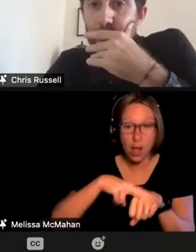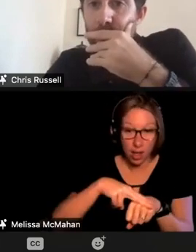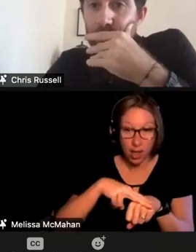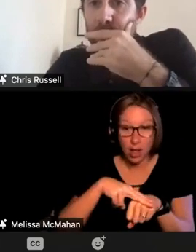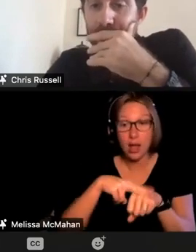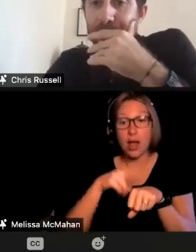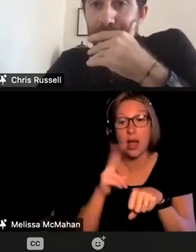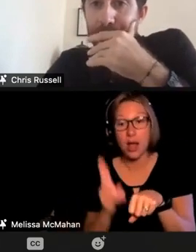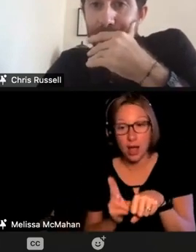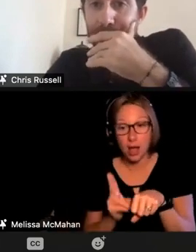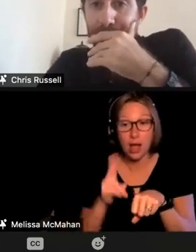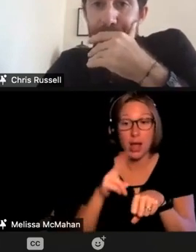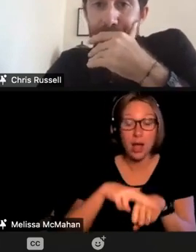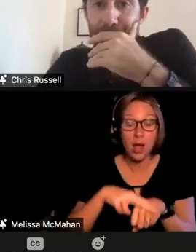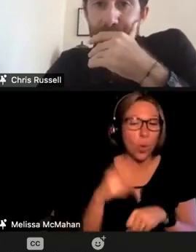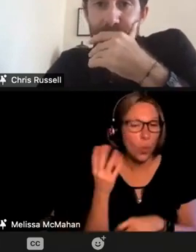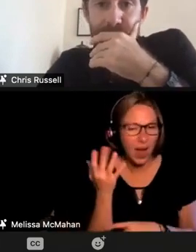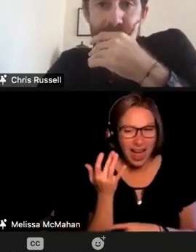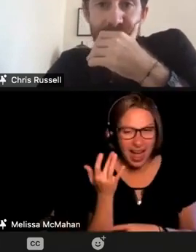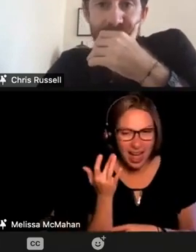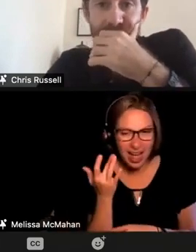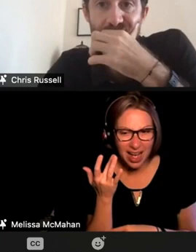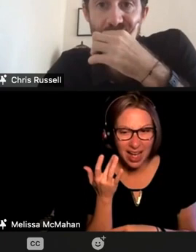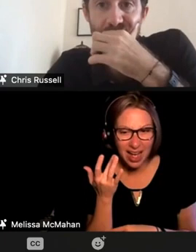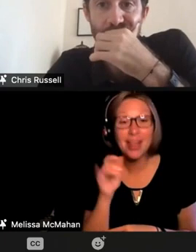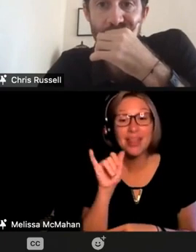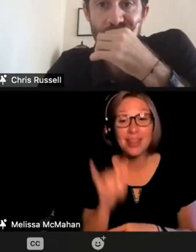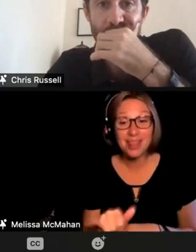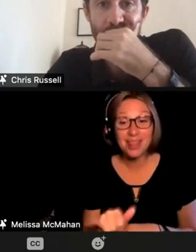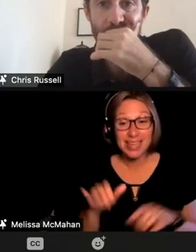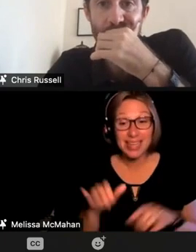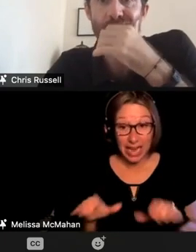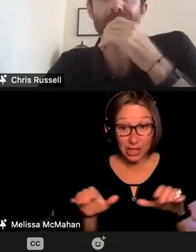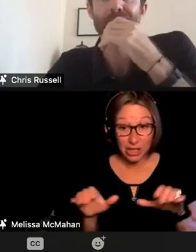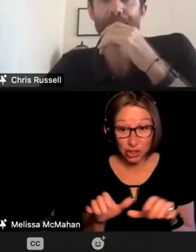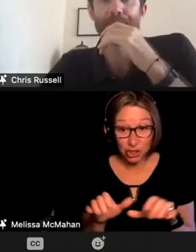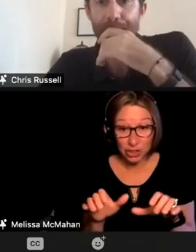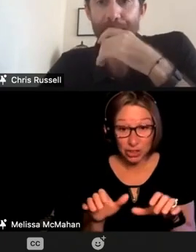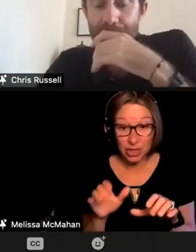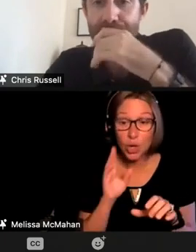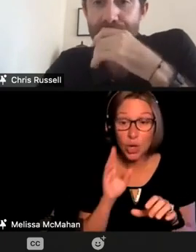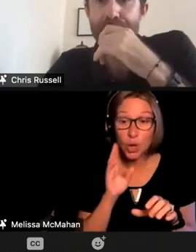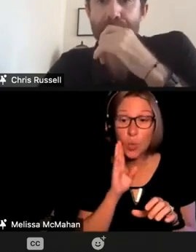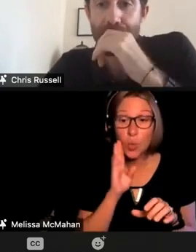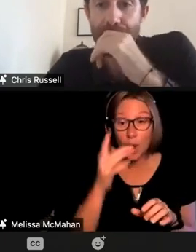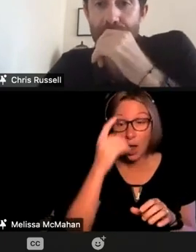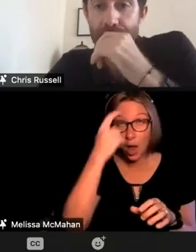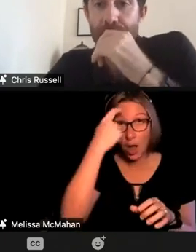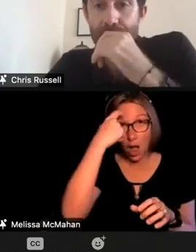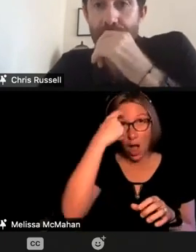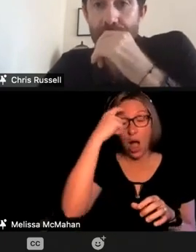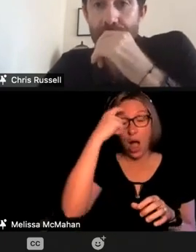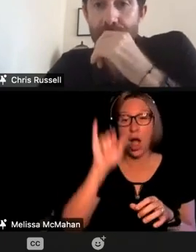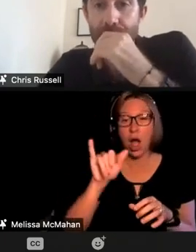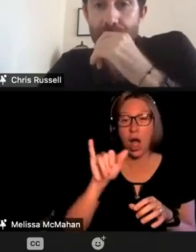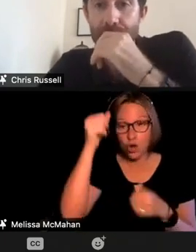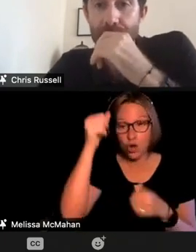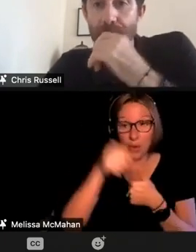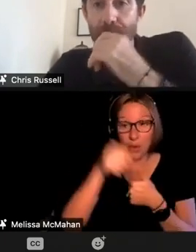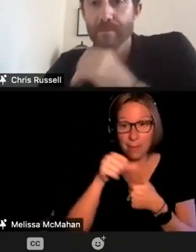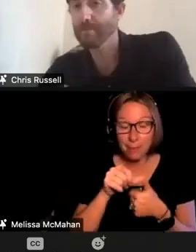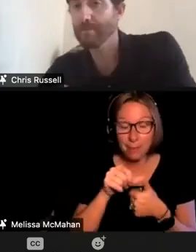off, put it back on. Why? Because that action will be something that they remember when we move to a partial or